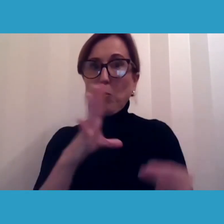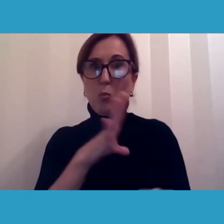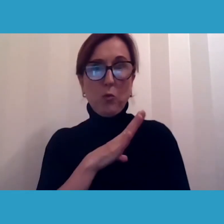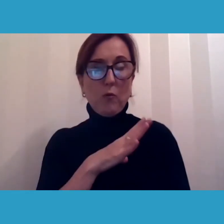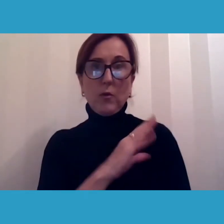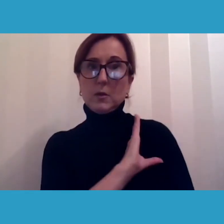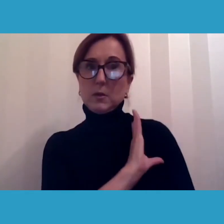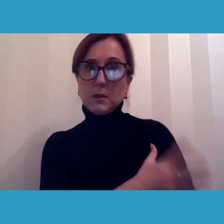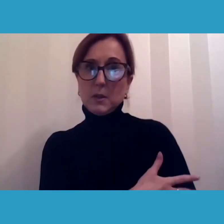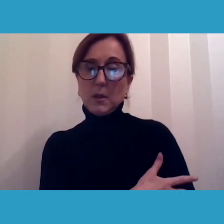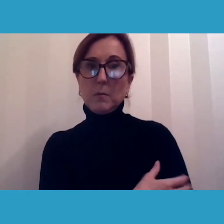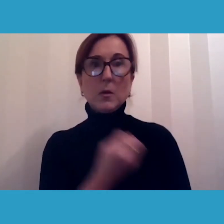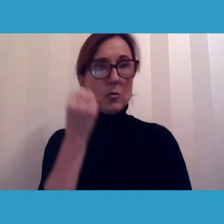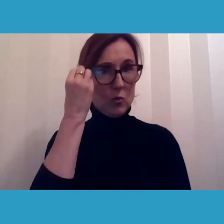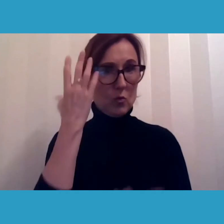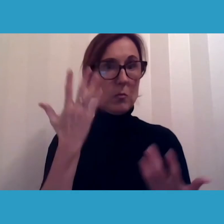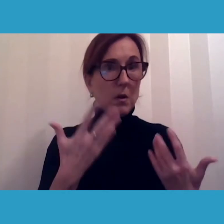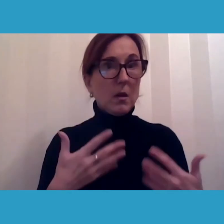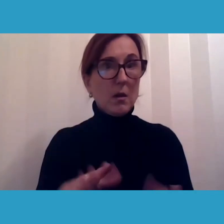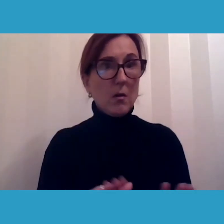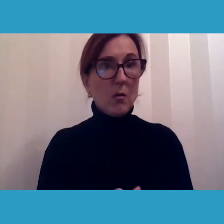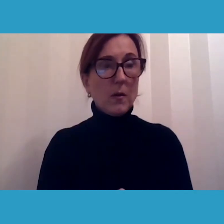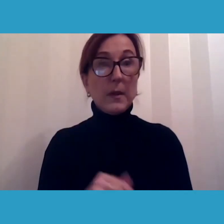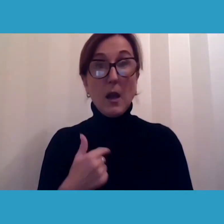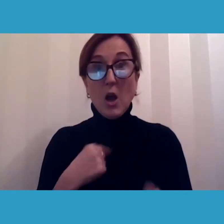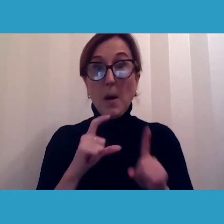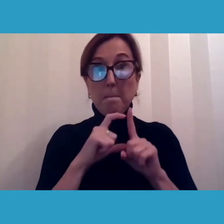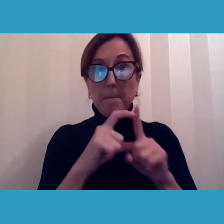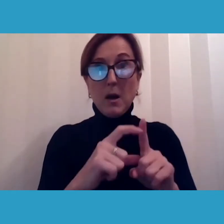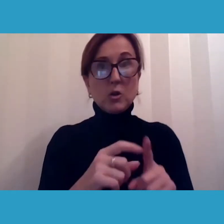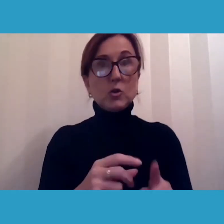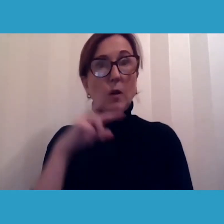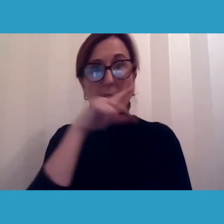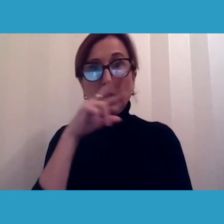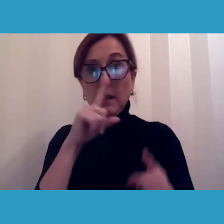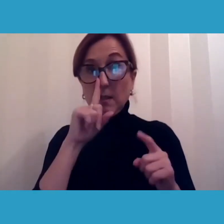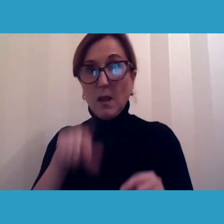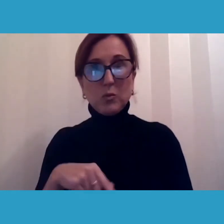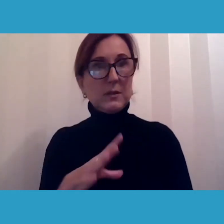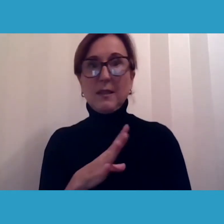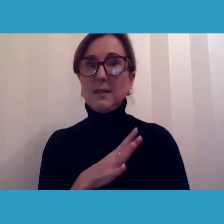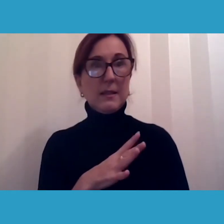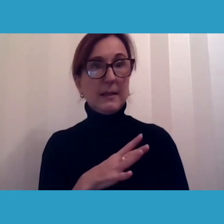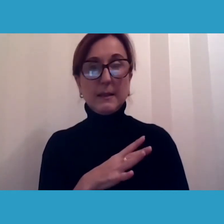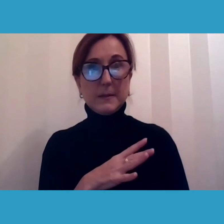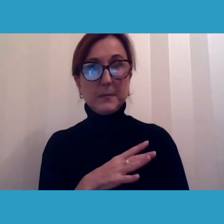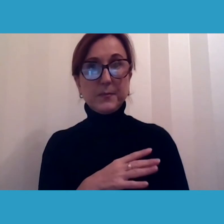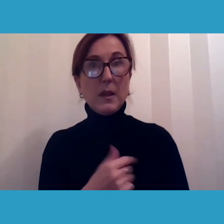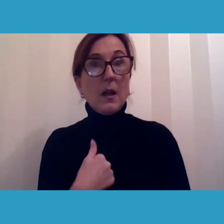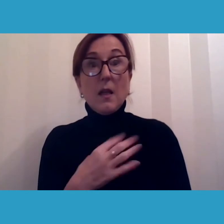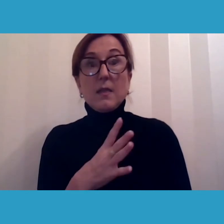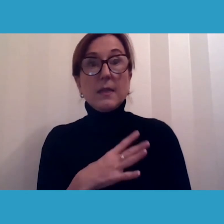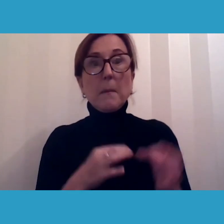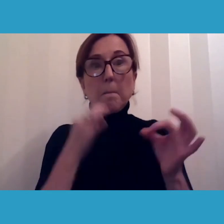We have had a lesson already. I cannot promise that we will not